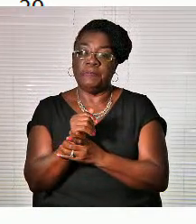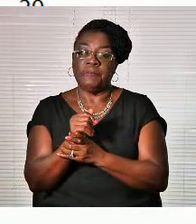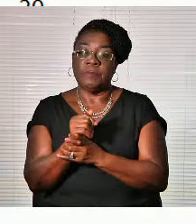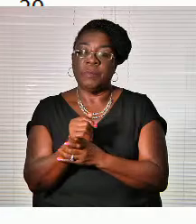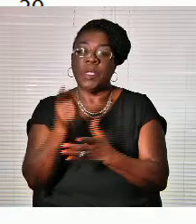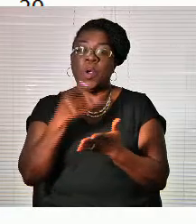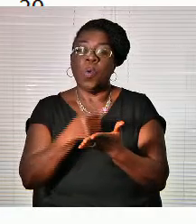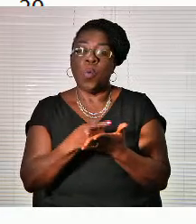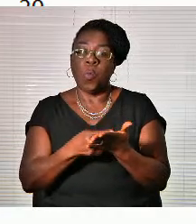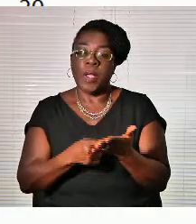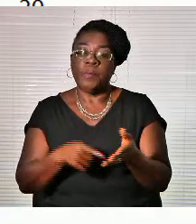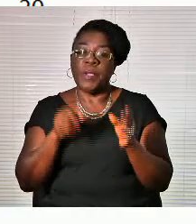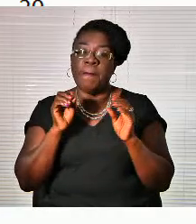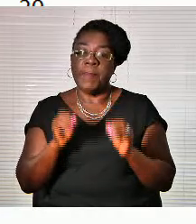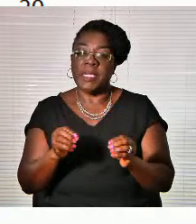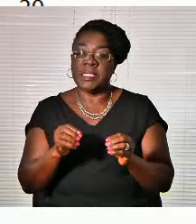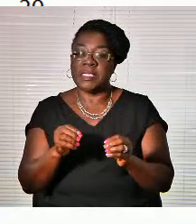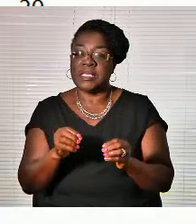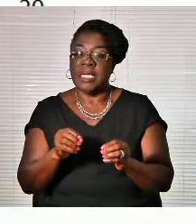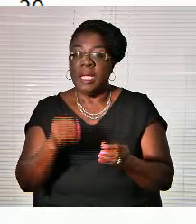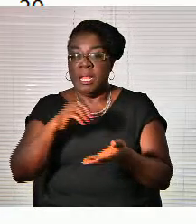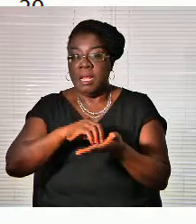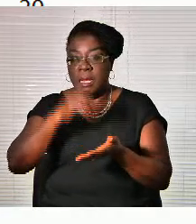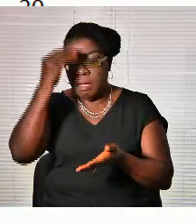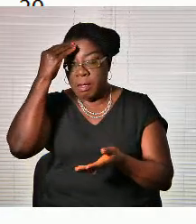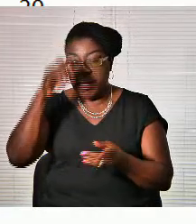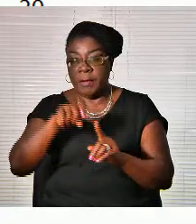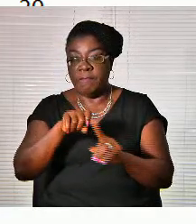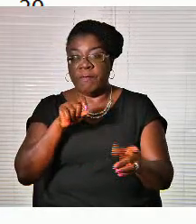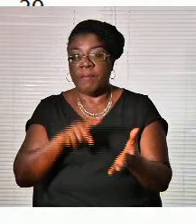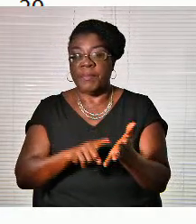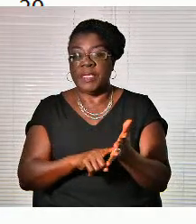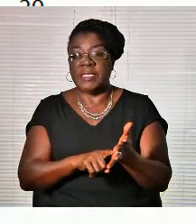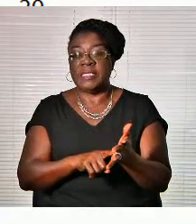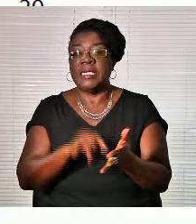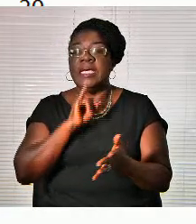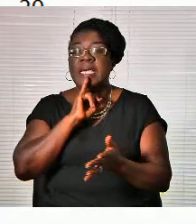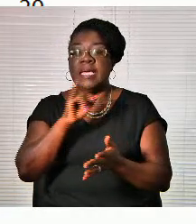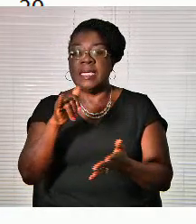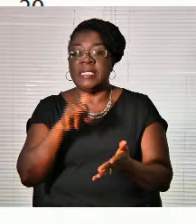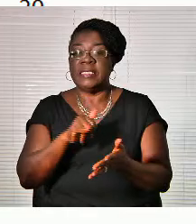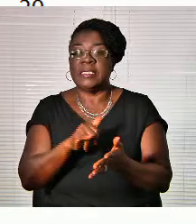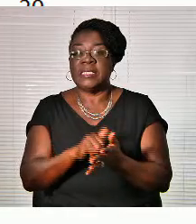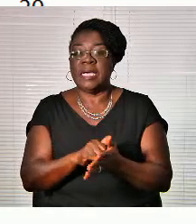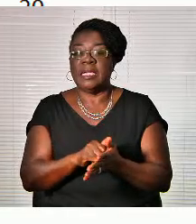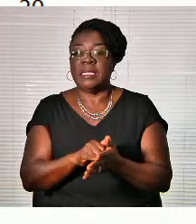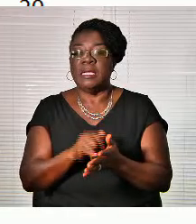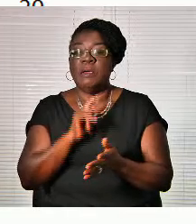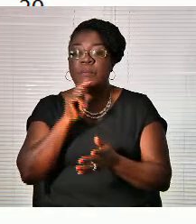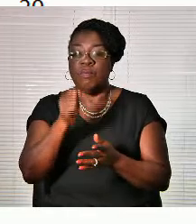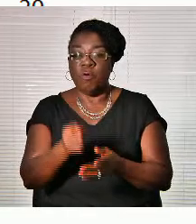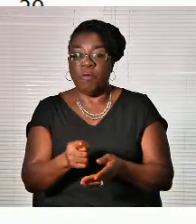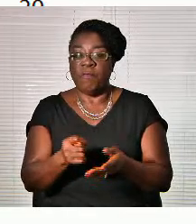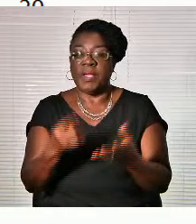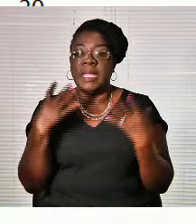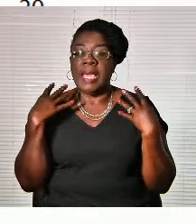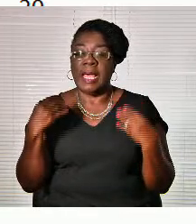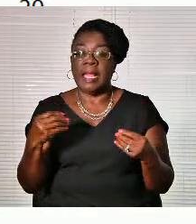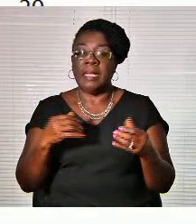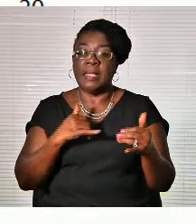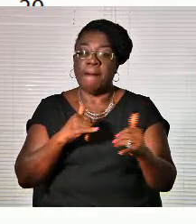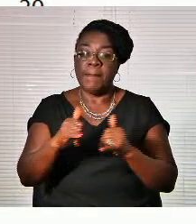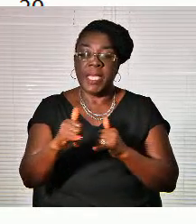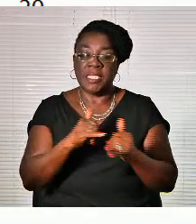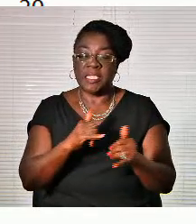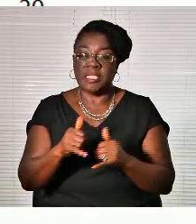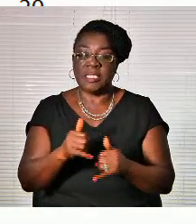What we must take away from this graph is that proven health measures and practices